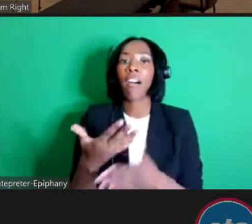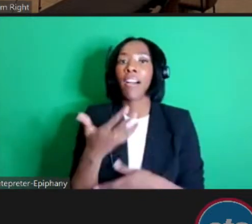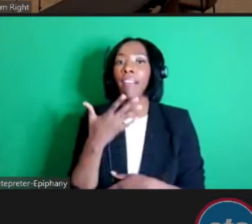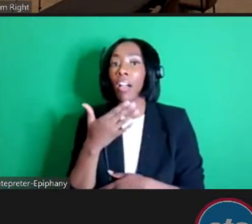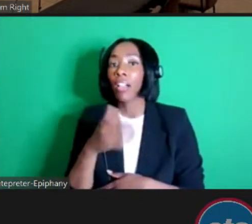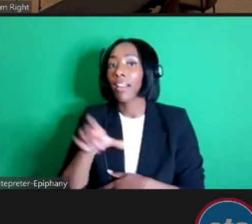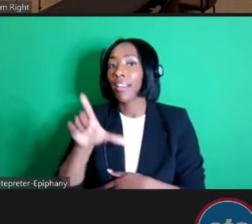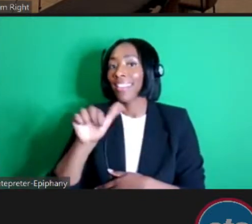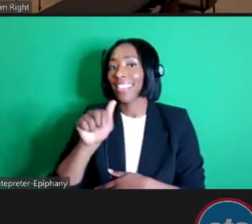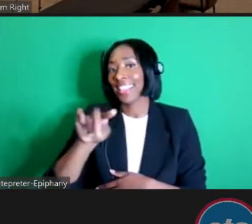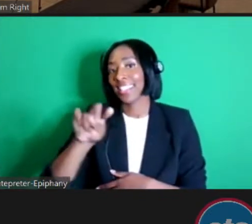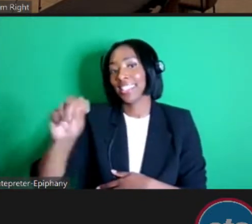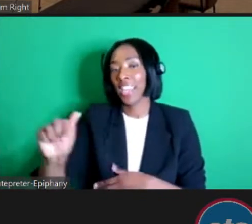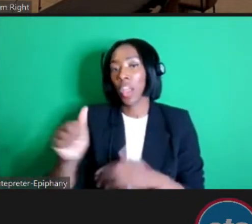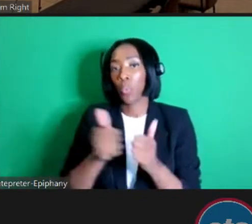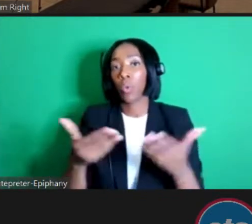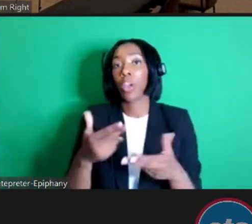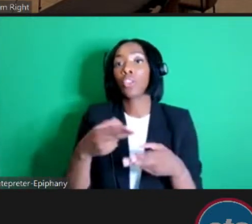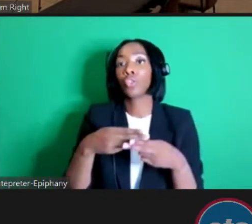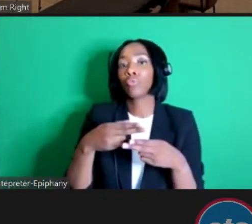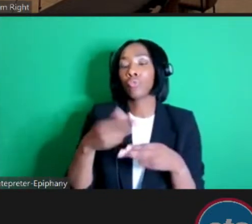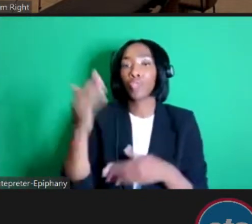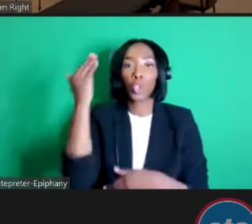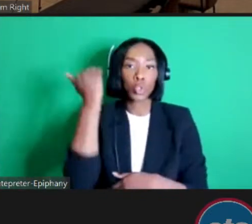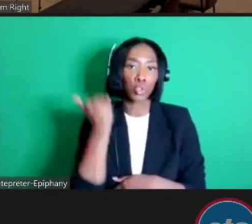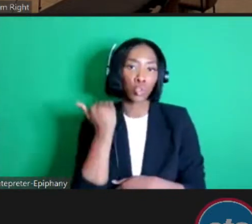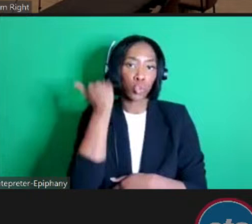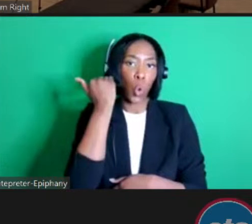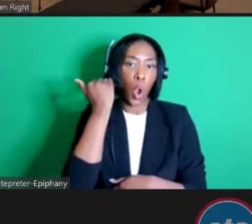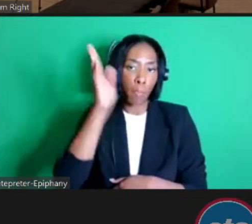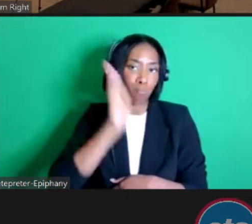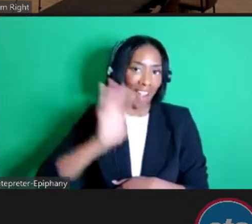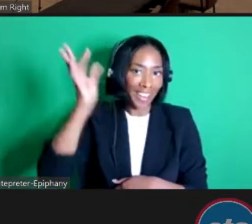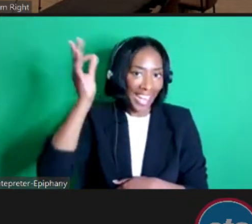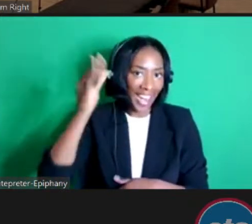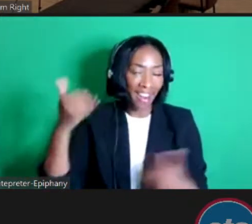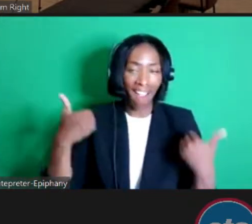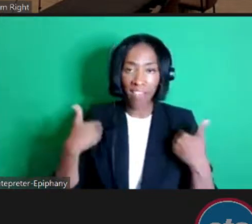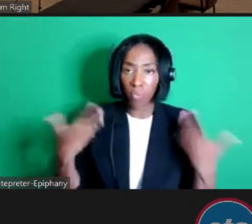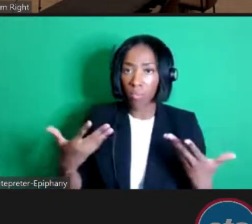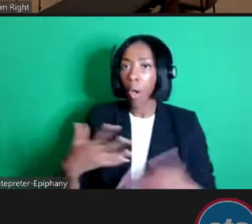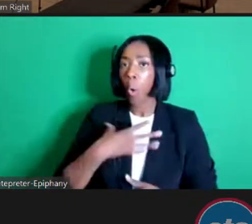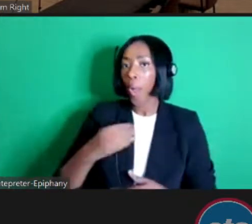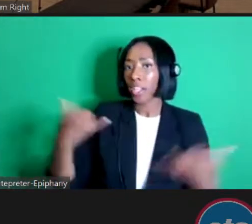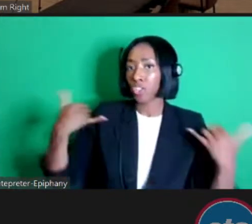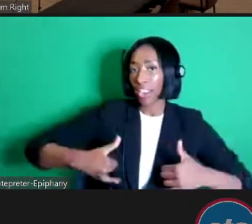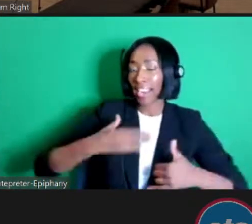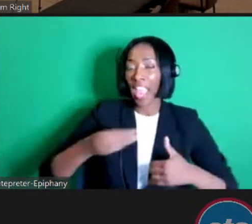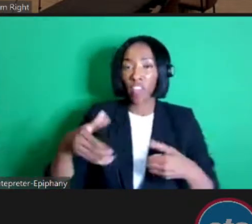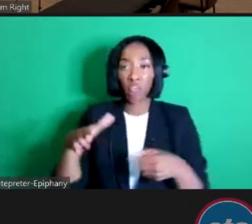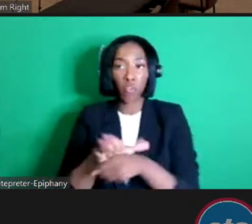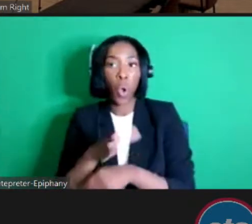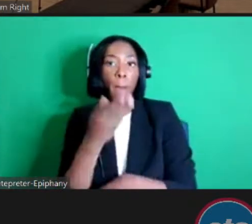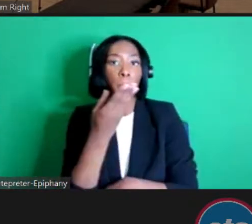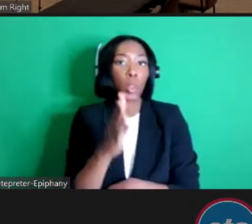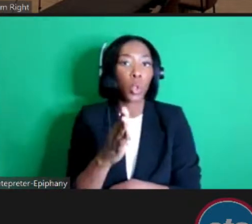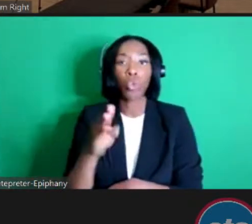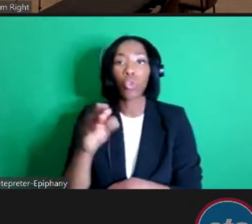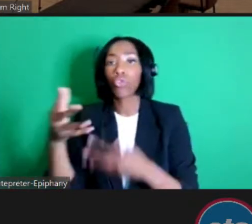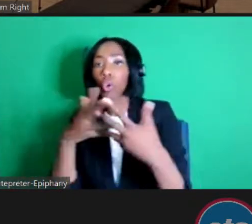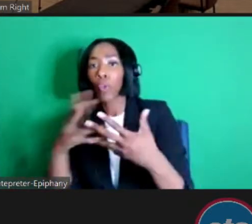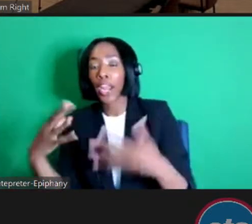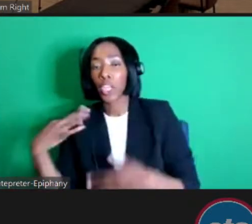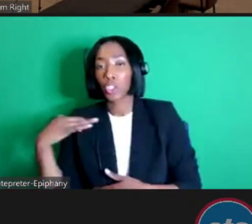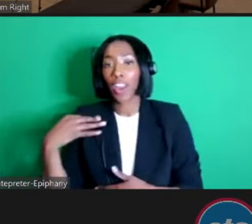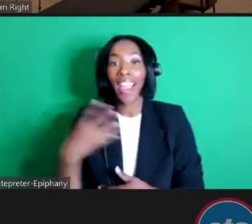with short brown hair, wearing a white jacket and a floral blue and gray shirt, and I